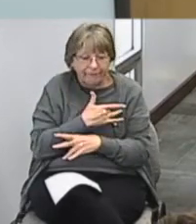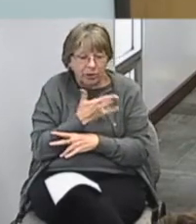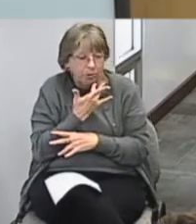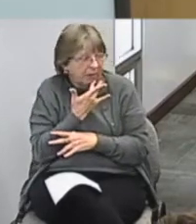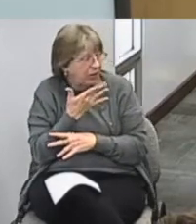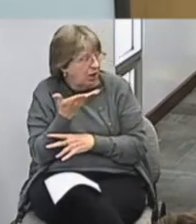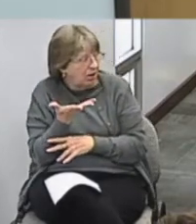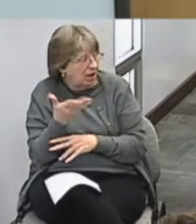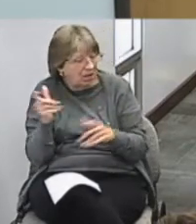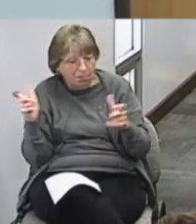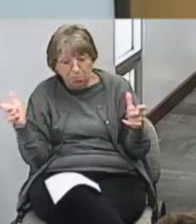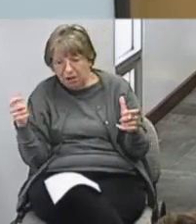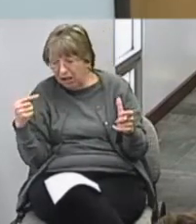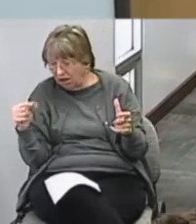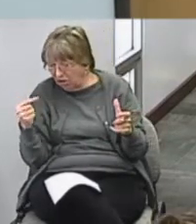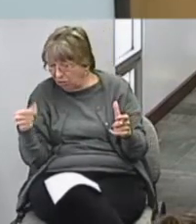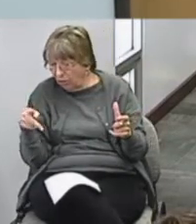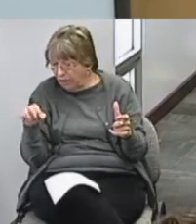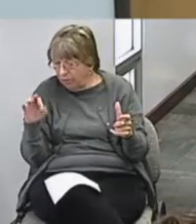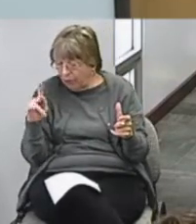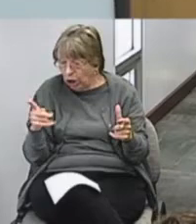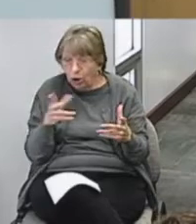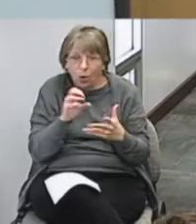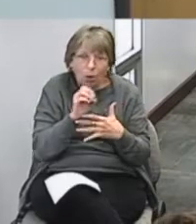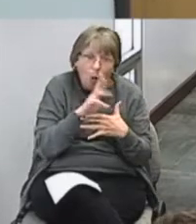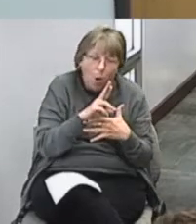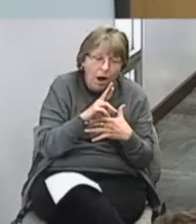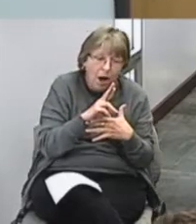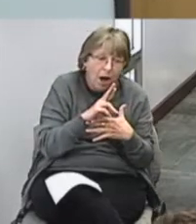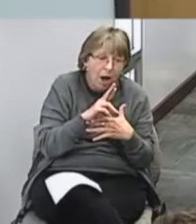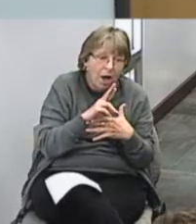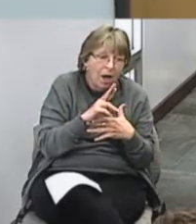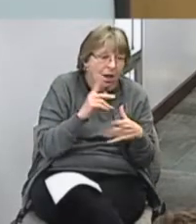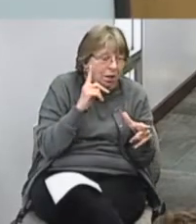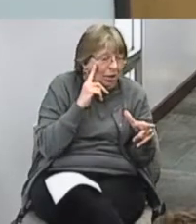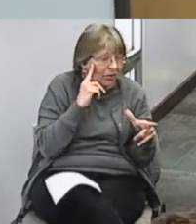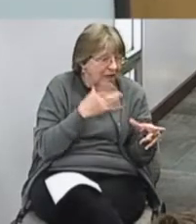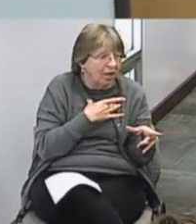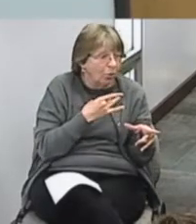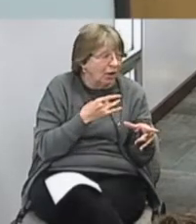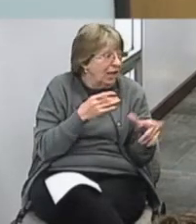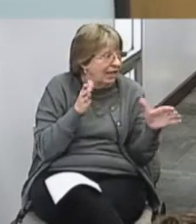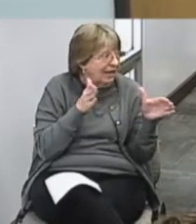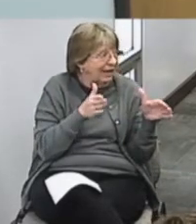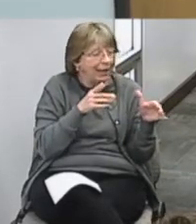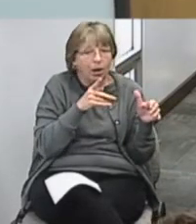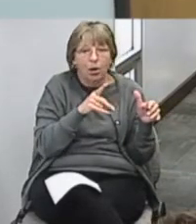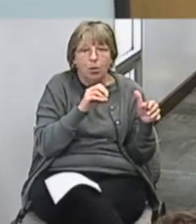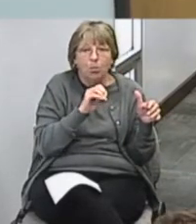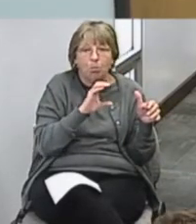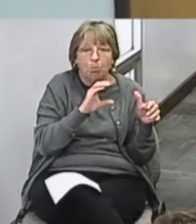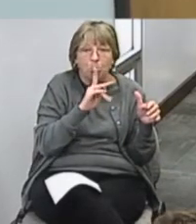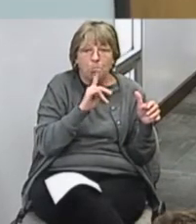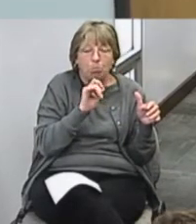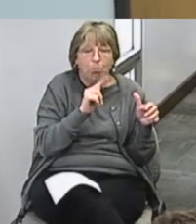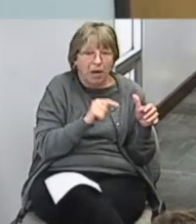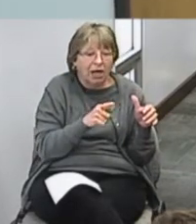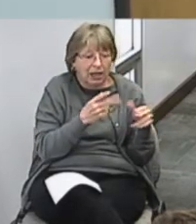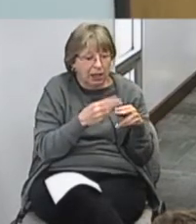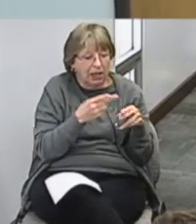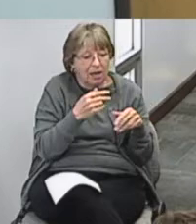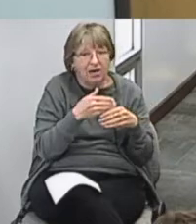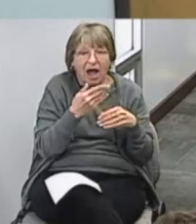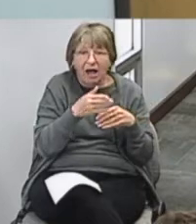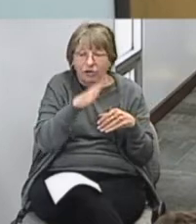this big green space park like Avenue A? Or, you know, do you think you would like that little pocket park to named after